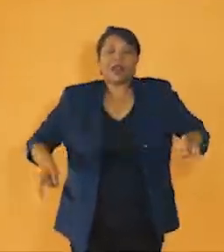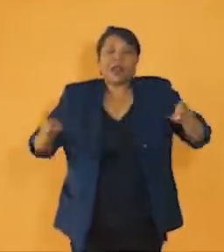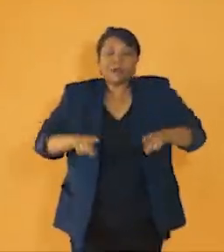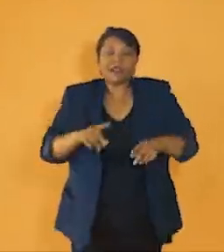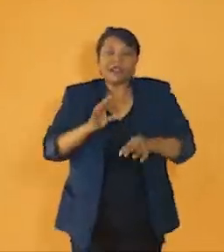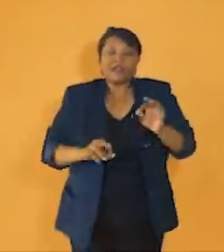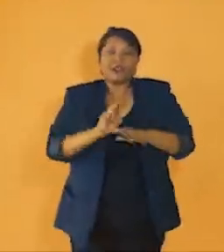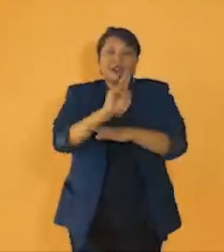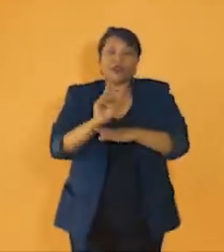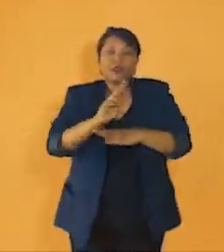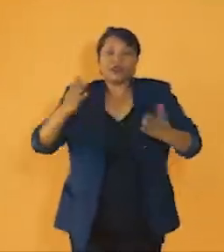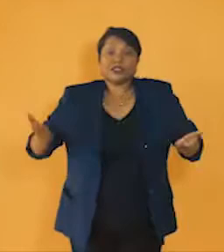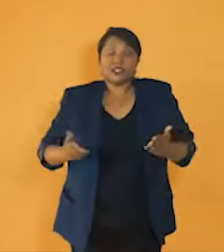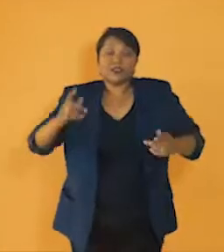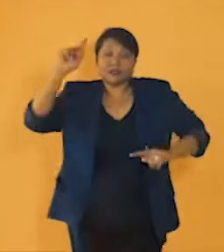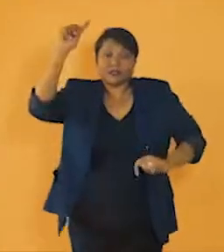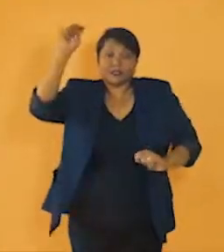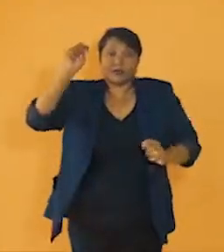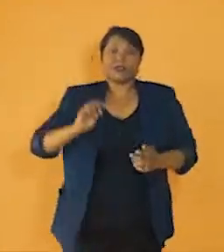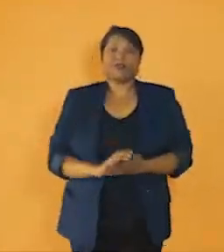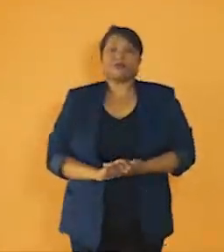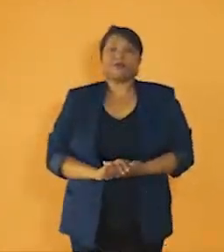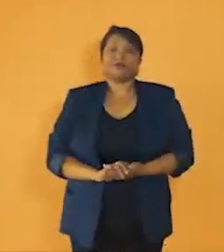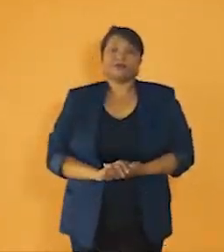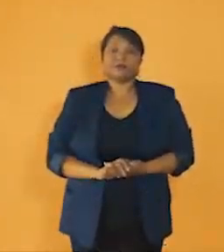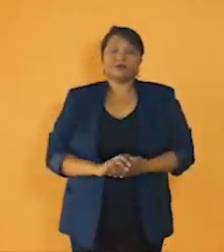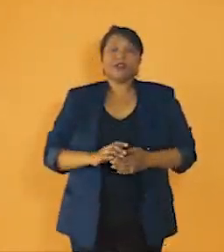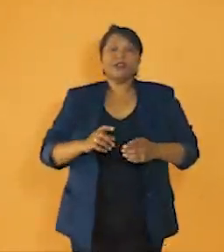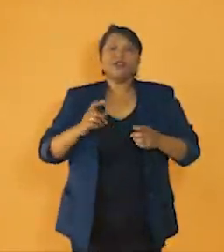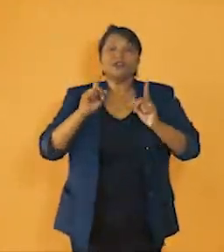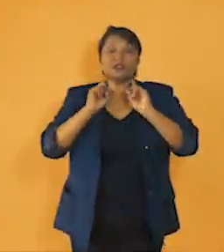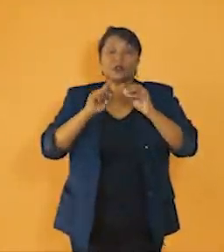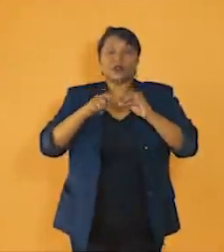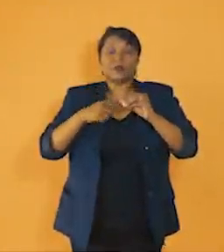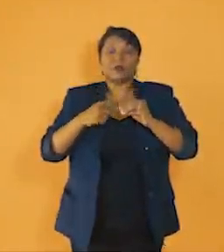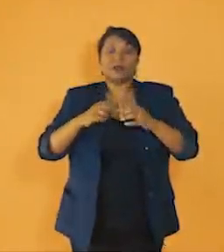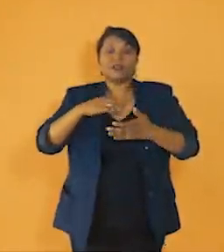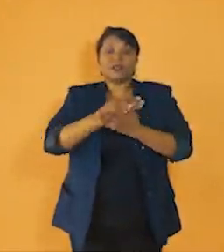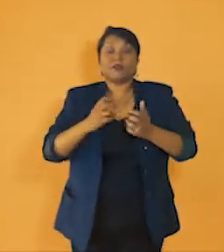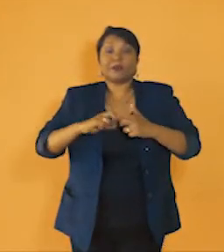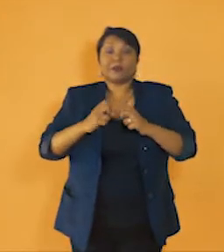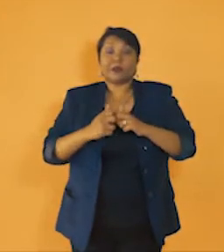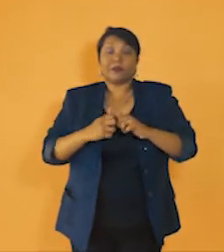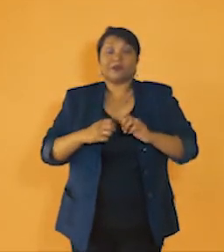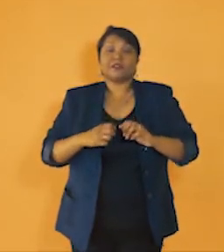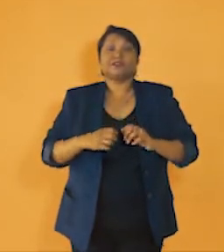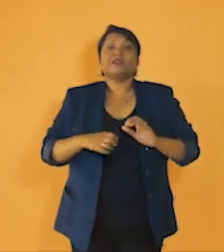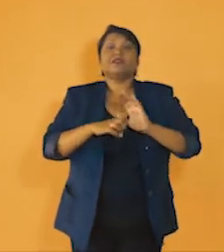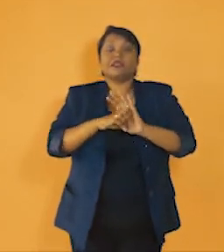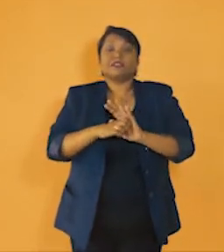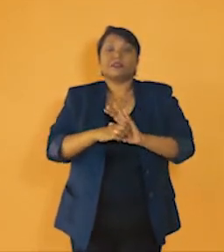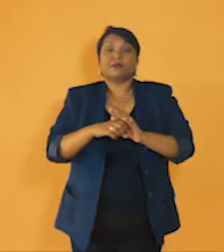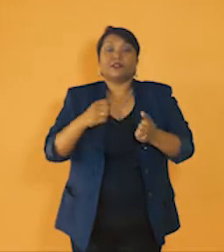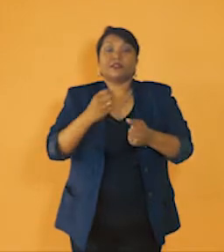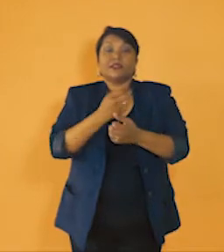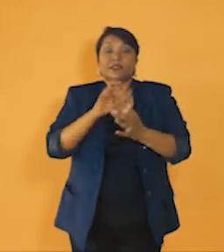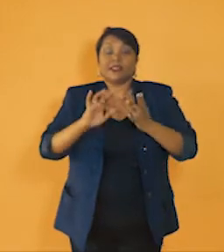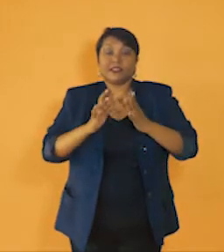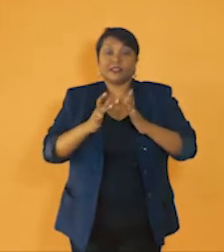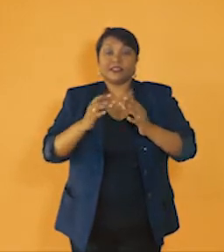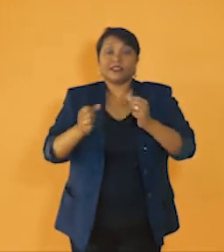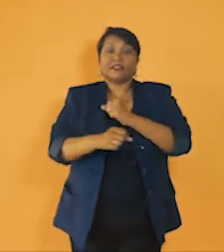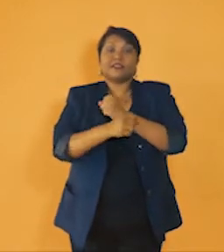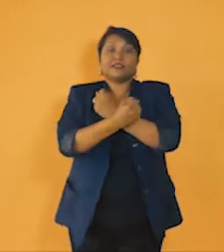Tobago, was to initiate discussion on issues related to cryptocurrencies, including cybersecurity, global